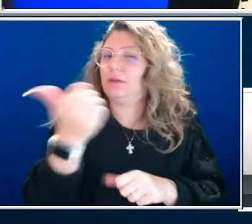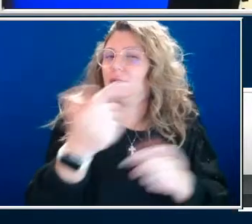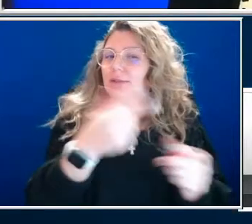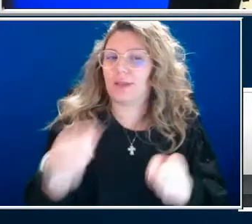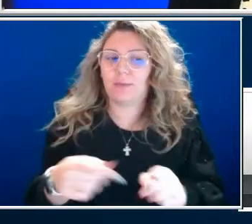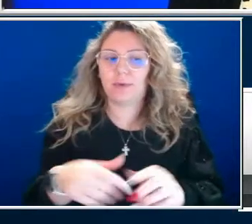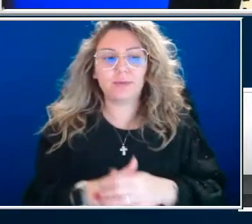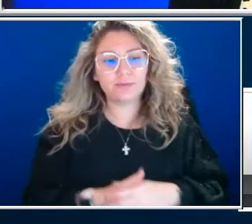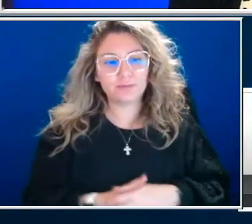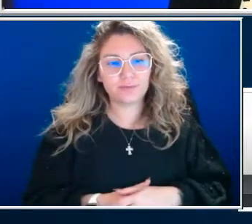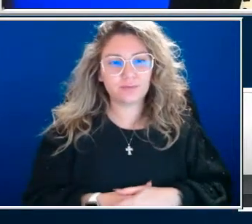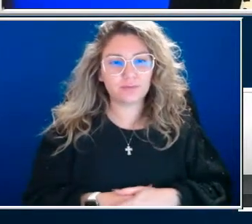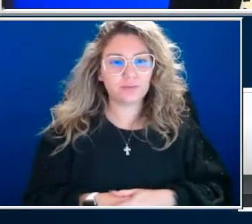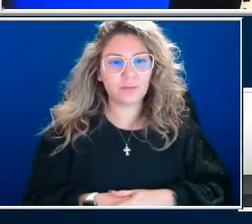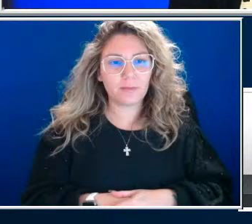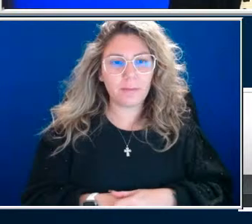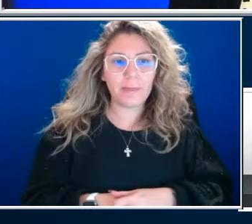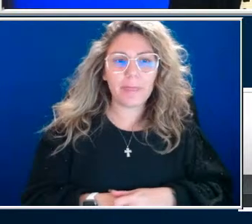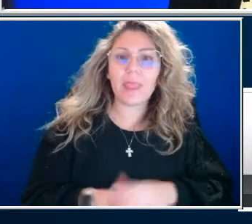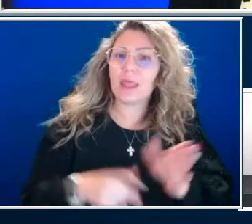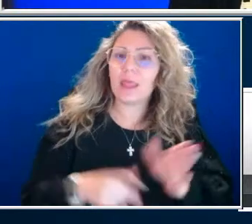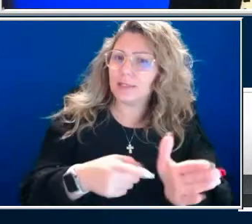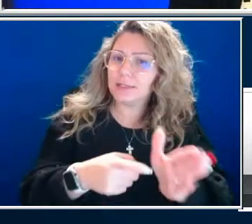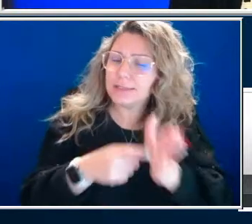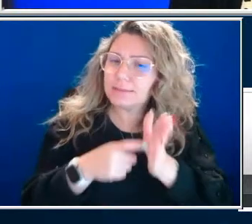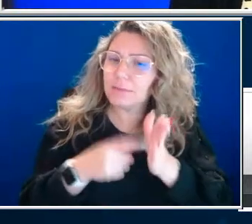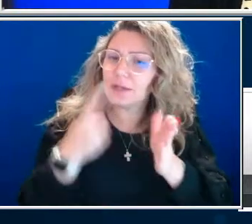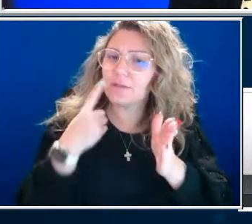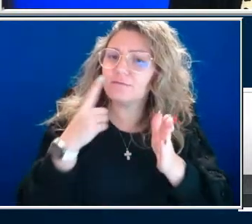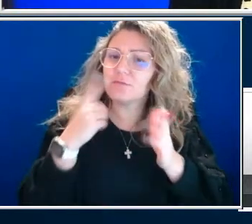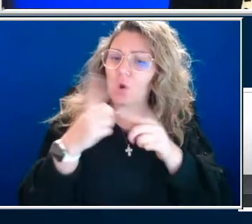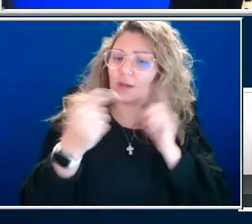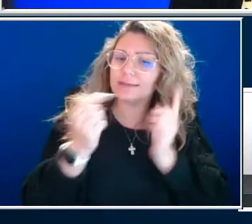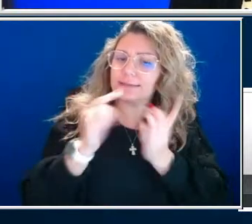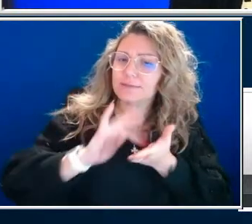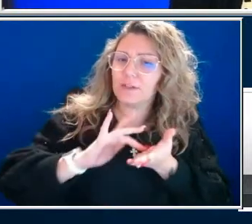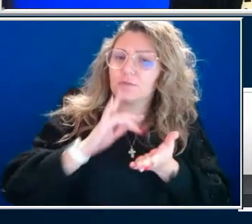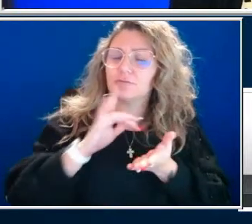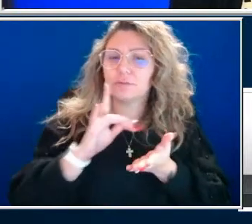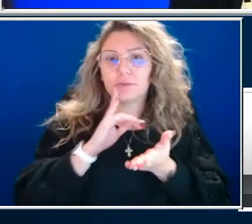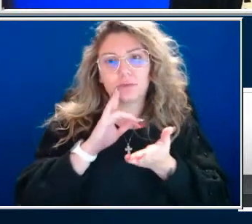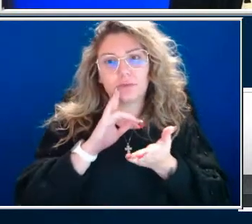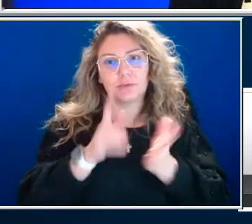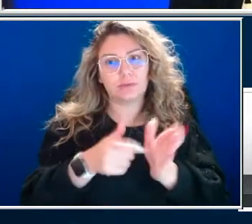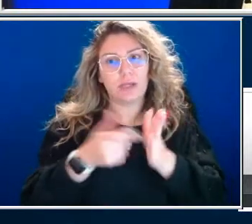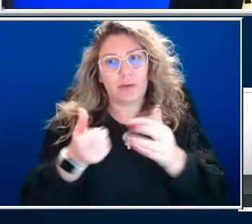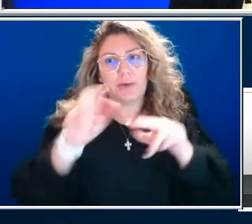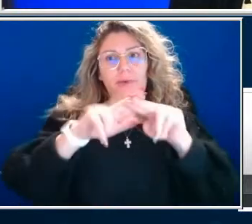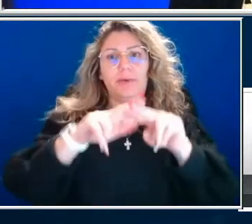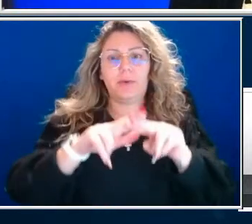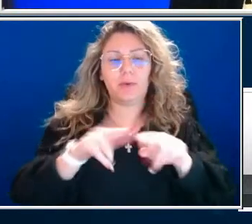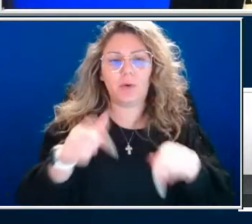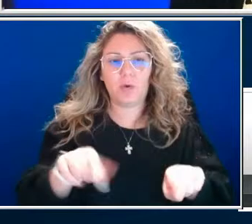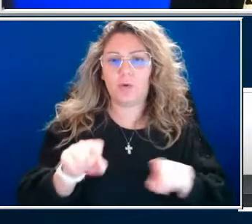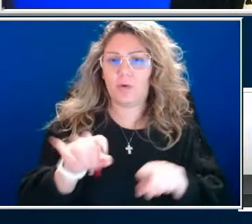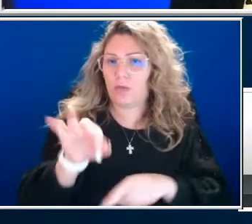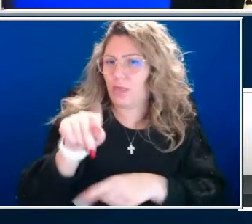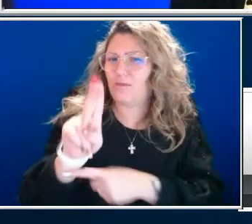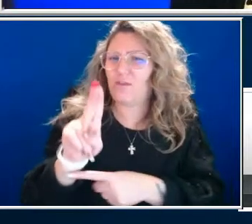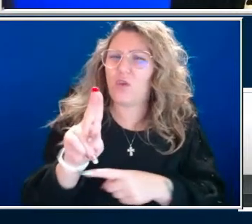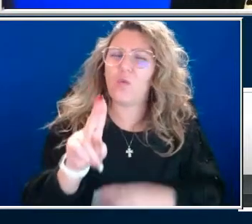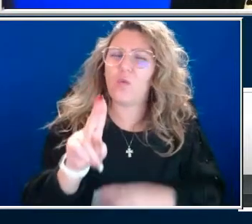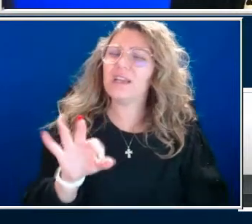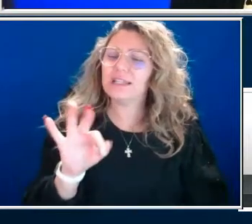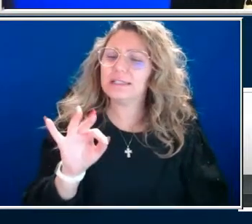Hawk, demand for antivirals is high across the U.S. as flu cases, as we know, are going up. What are flu antivirals and how do they